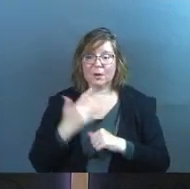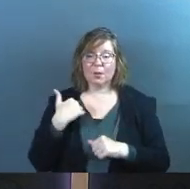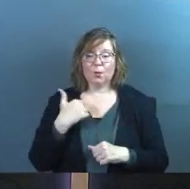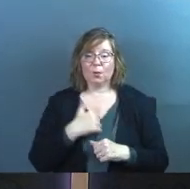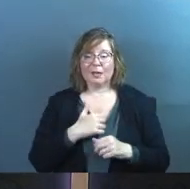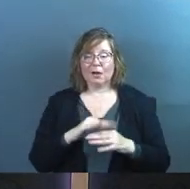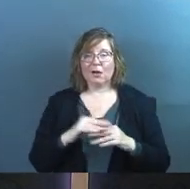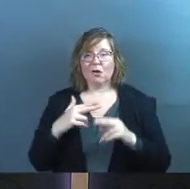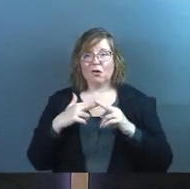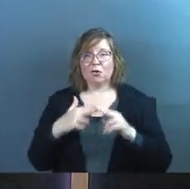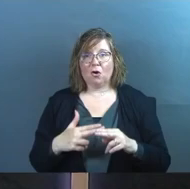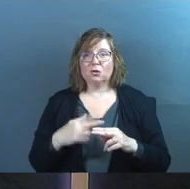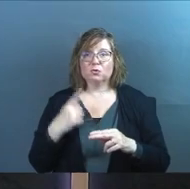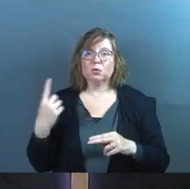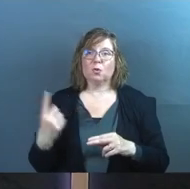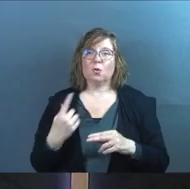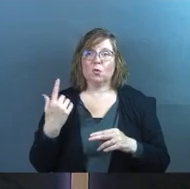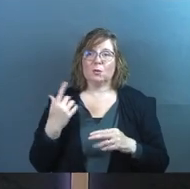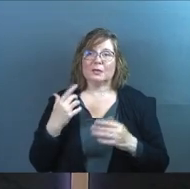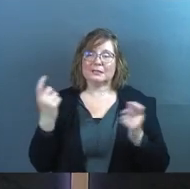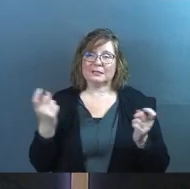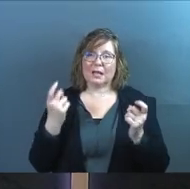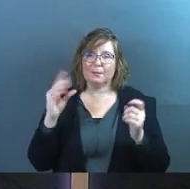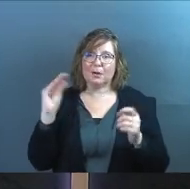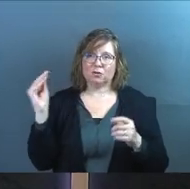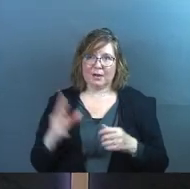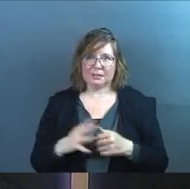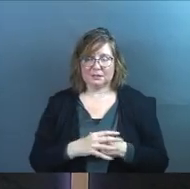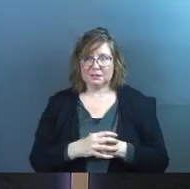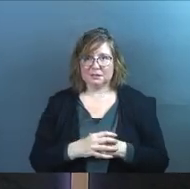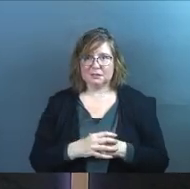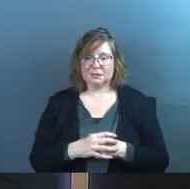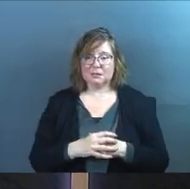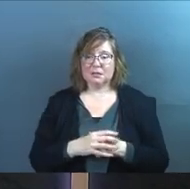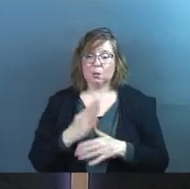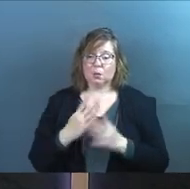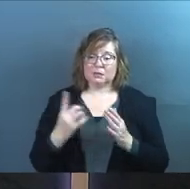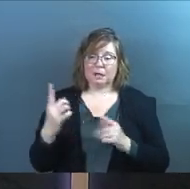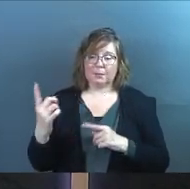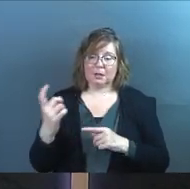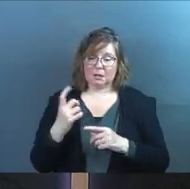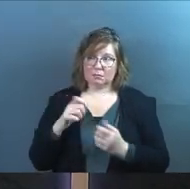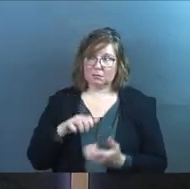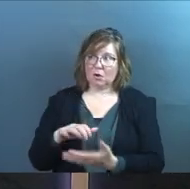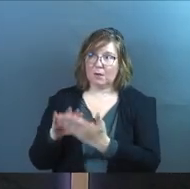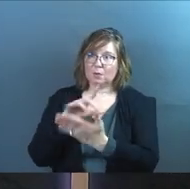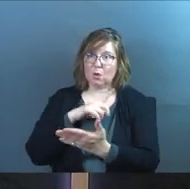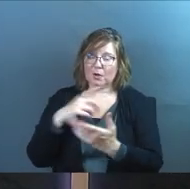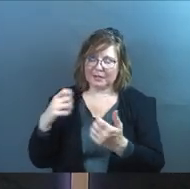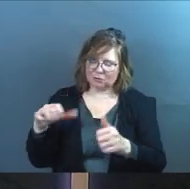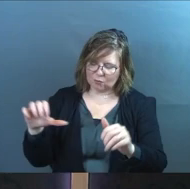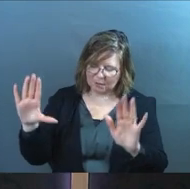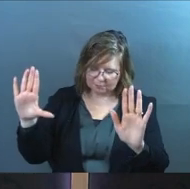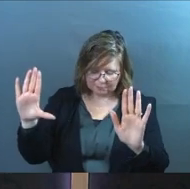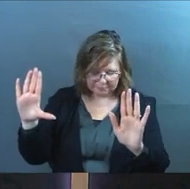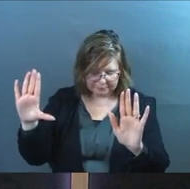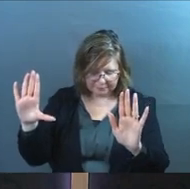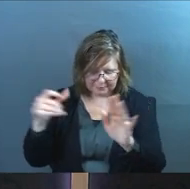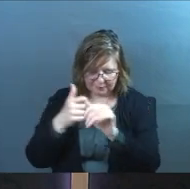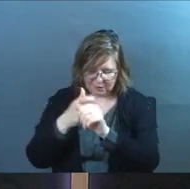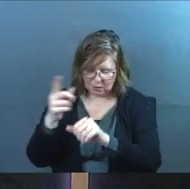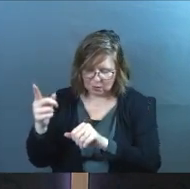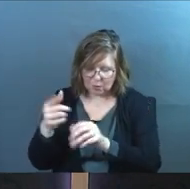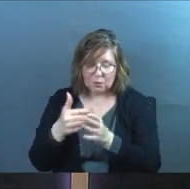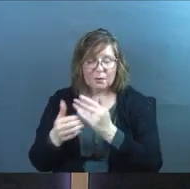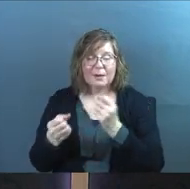We are called to always celebrate grace. When somebody comes to the Lord and they surrender and they say, your way over mine, no